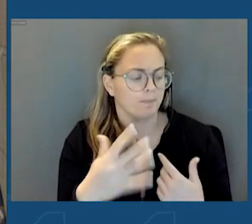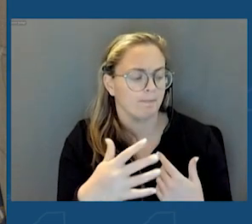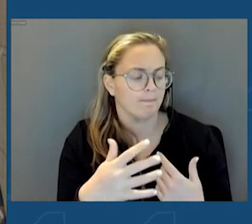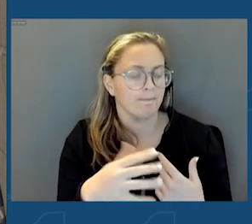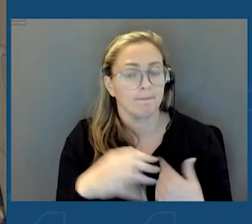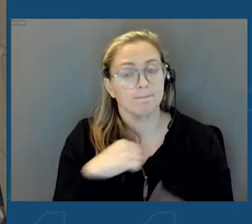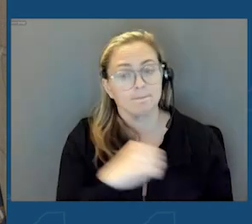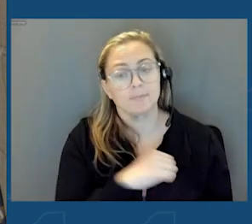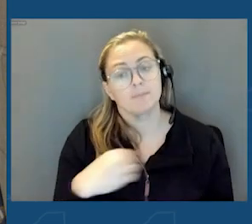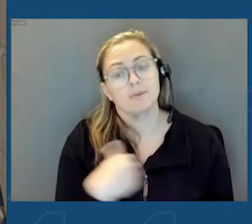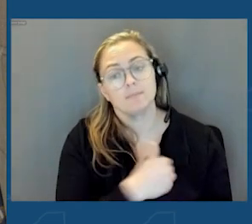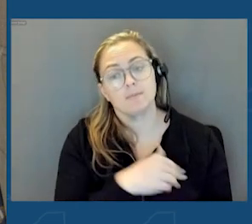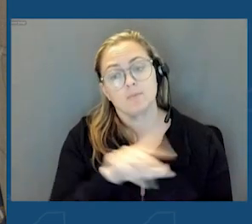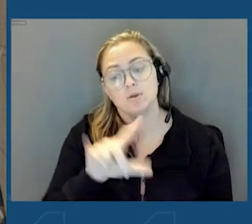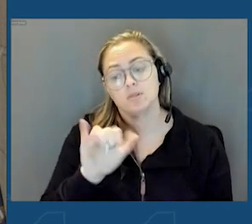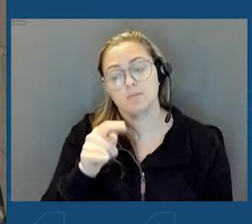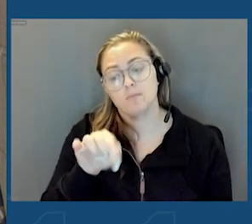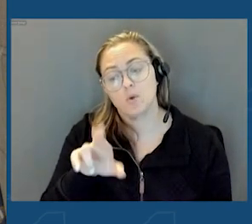Assemblymember Lepardo,